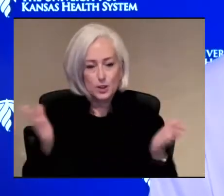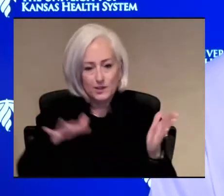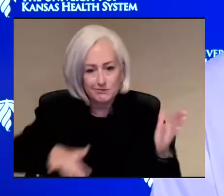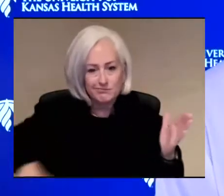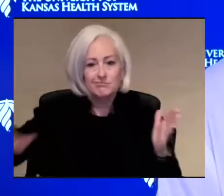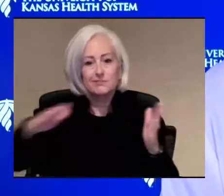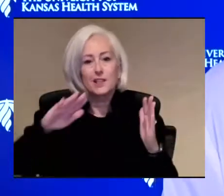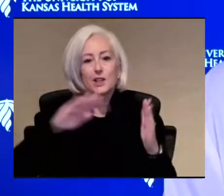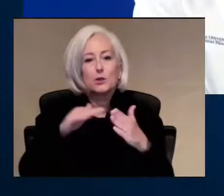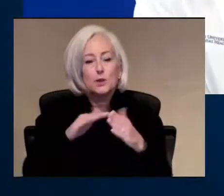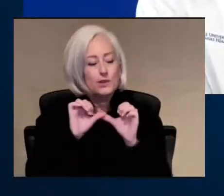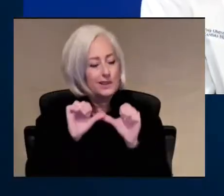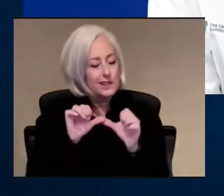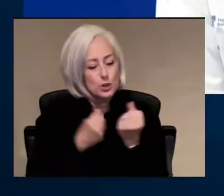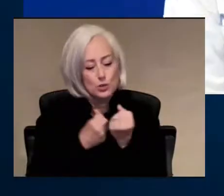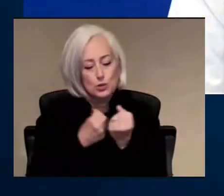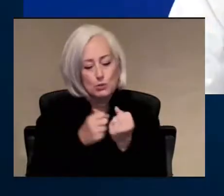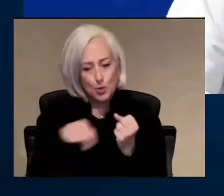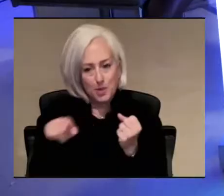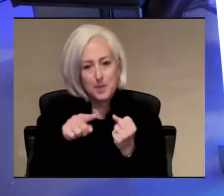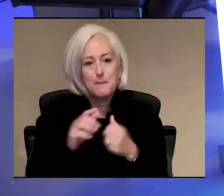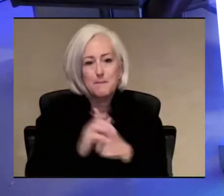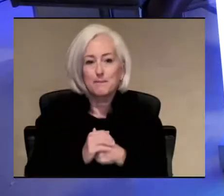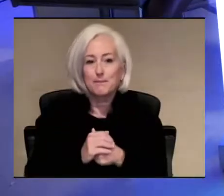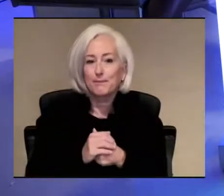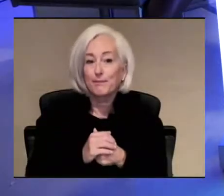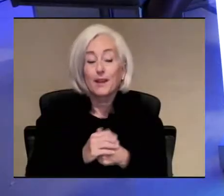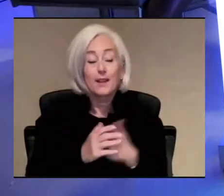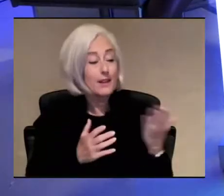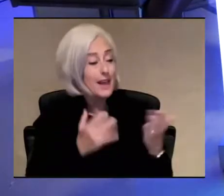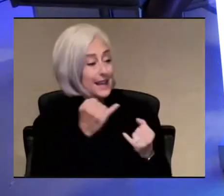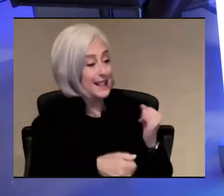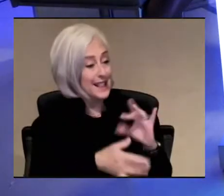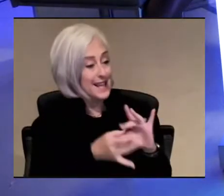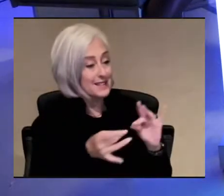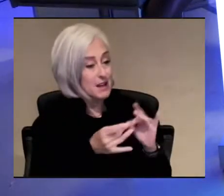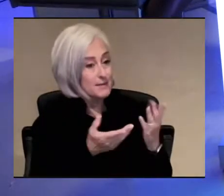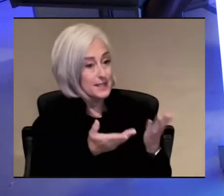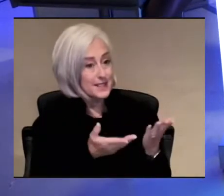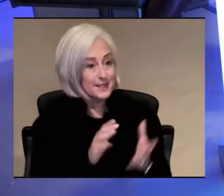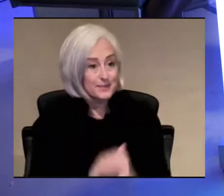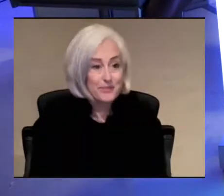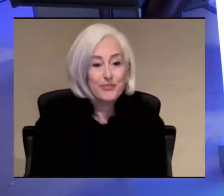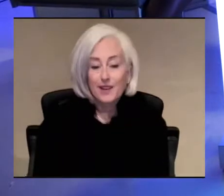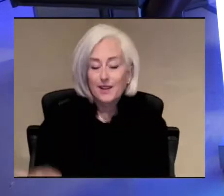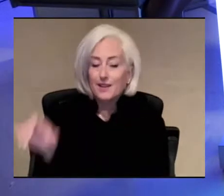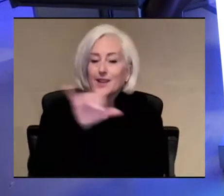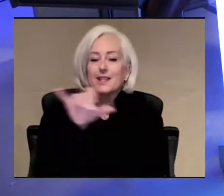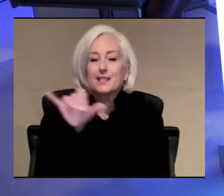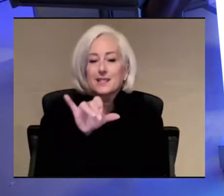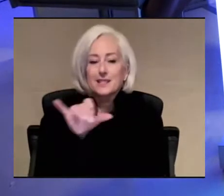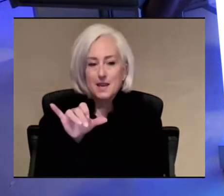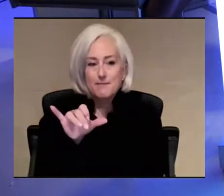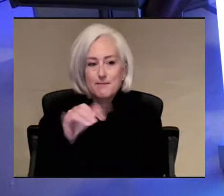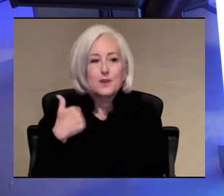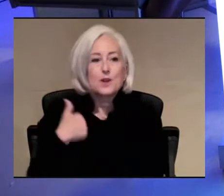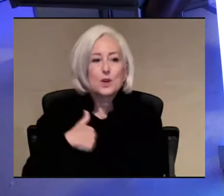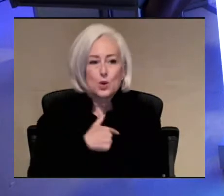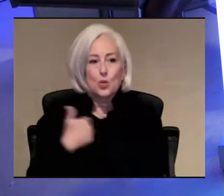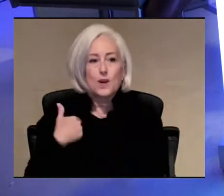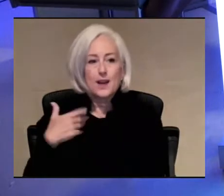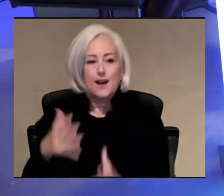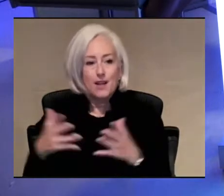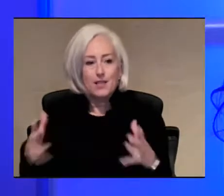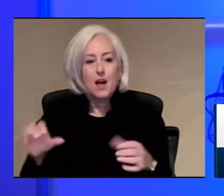them. Final thoughts for you today, Marcia. Oh, just the same. Like I said, we have a lot of work to do,